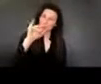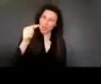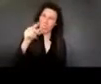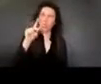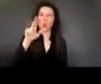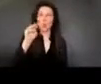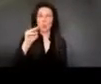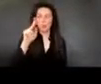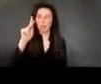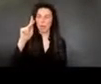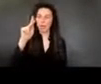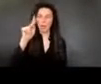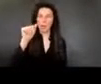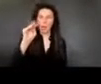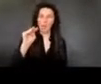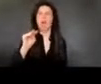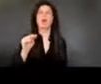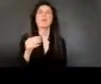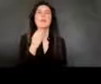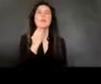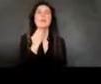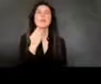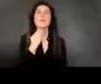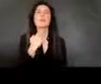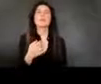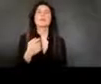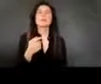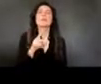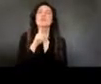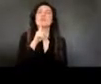a catalyst to explore the idea of the ruin,